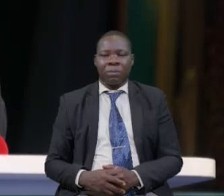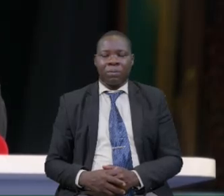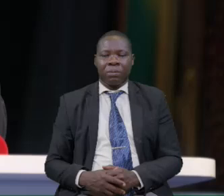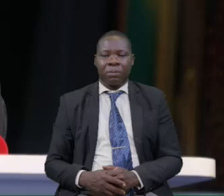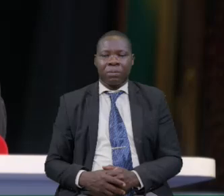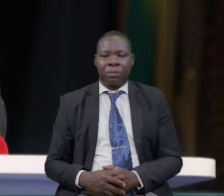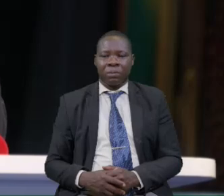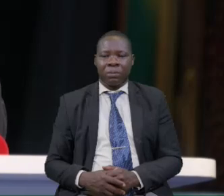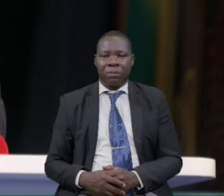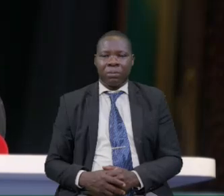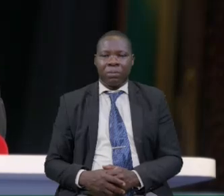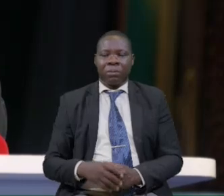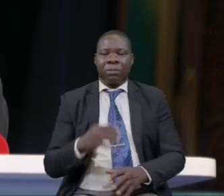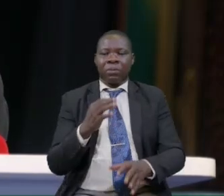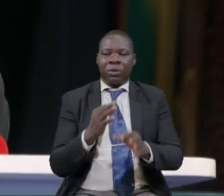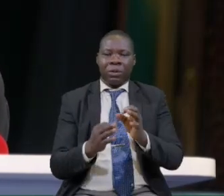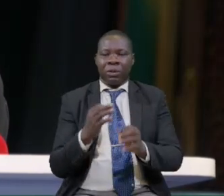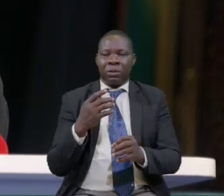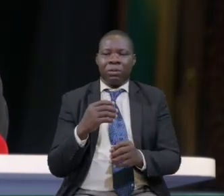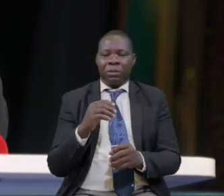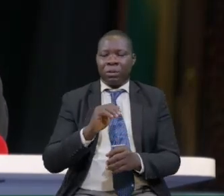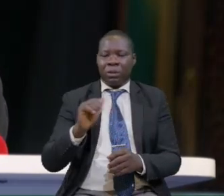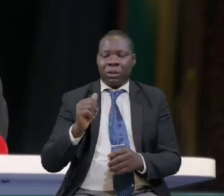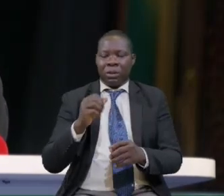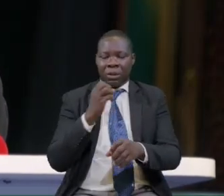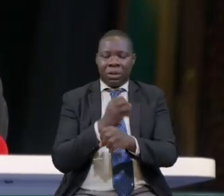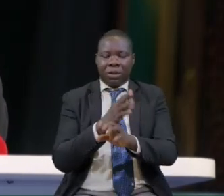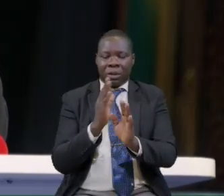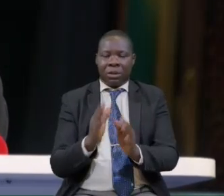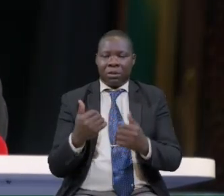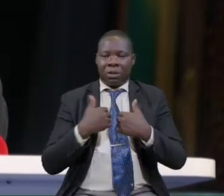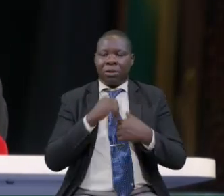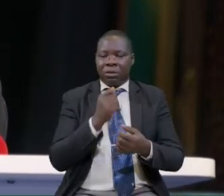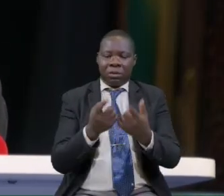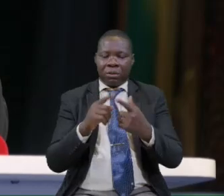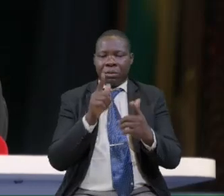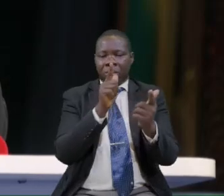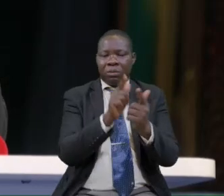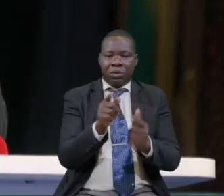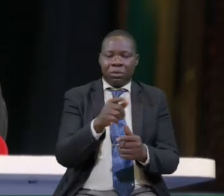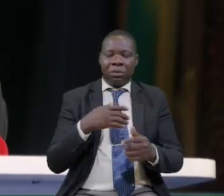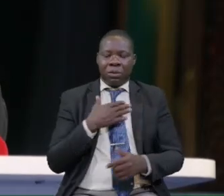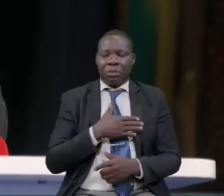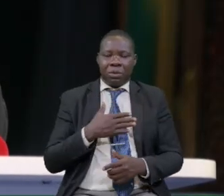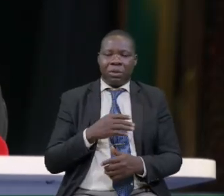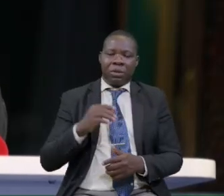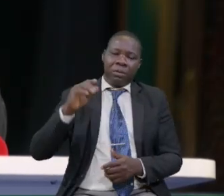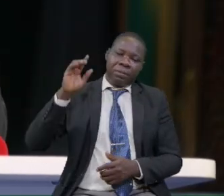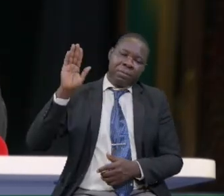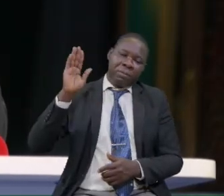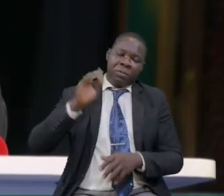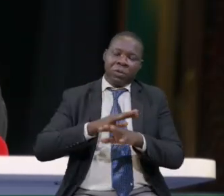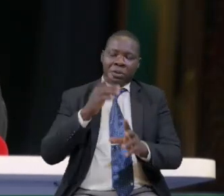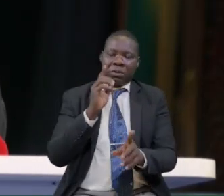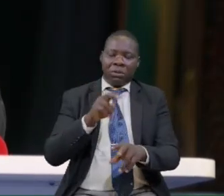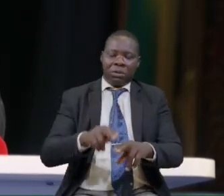If a counselor has not come to meet you, please indicate. Don't sit down. It's a